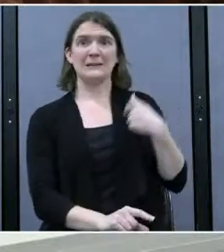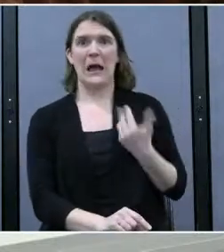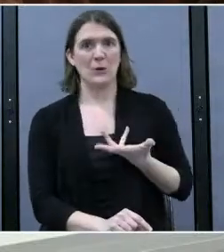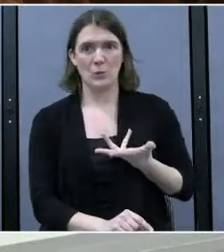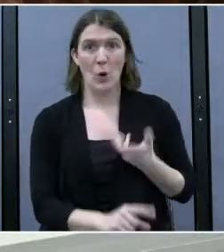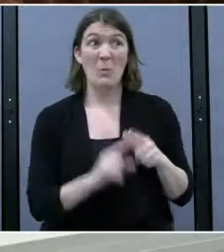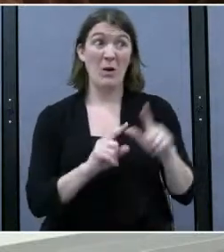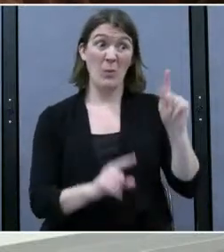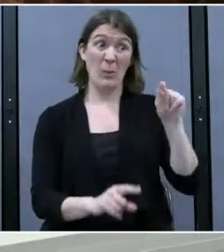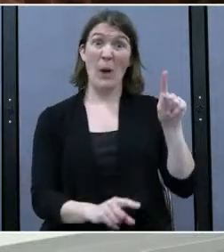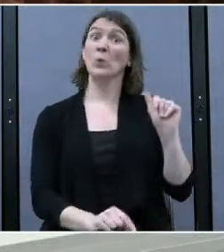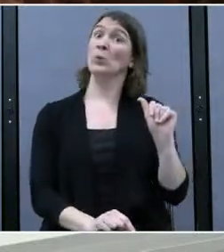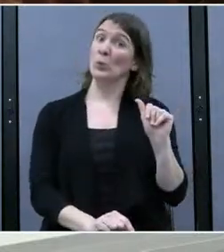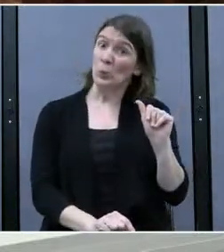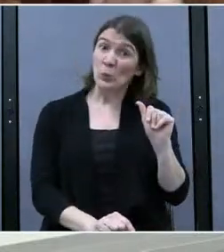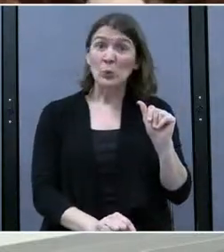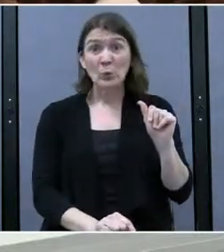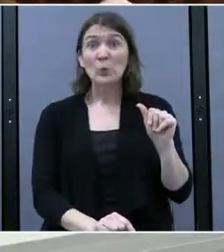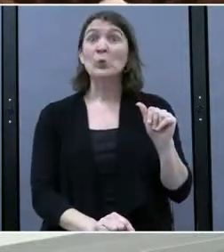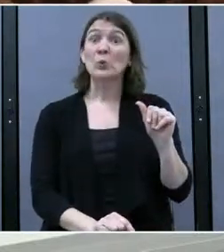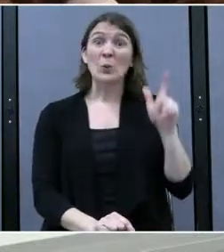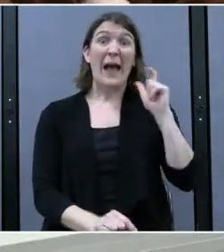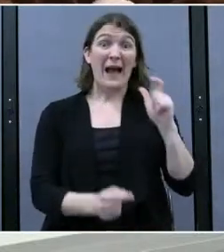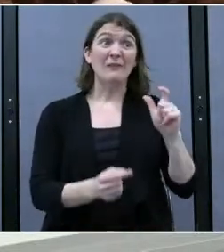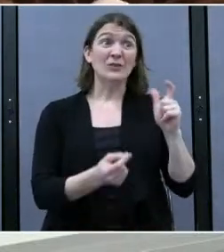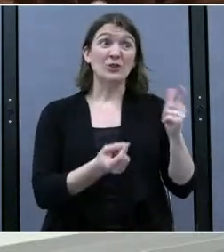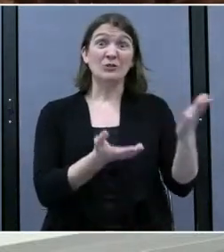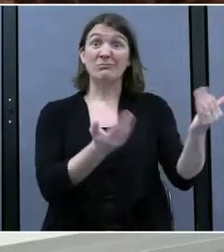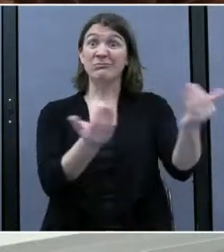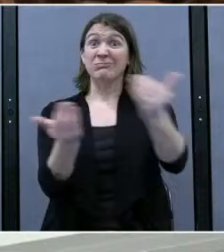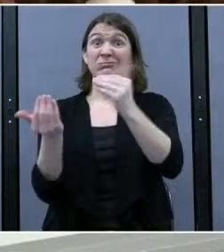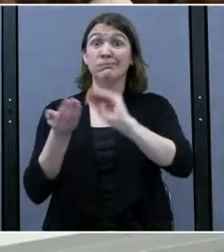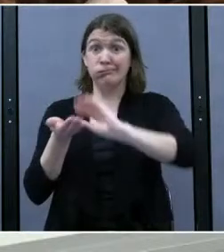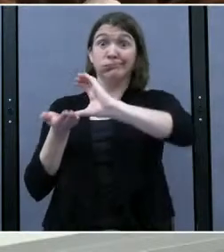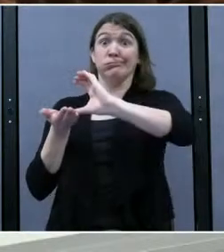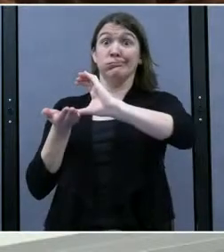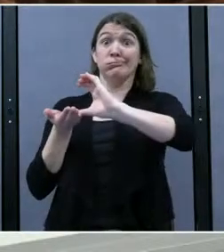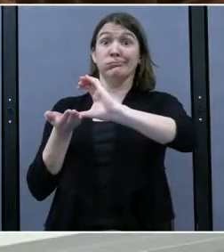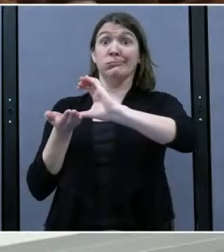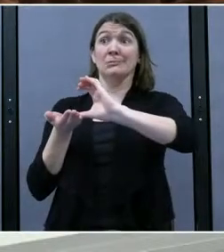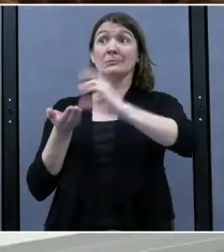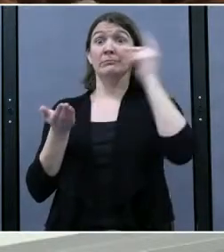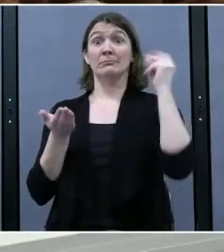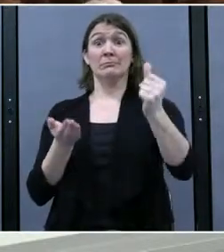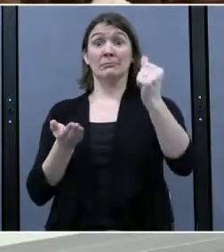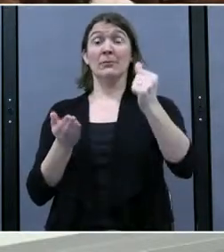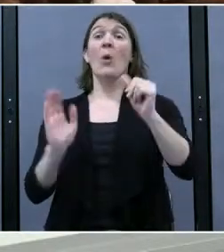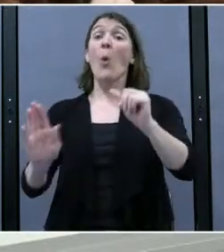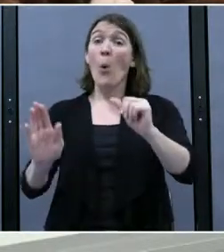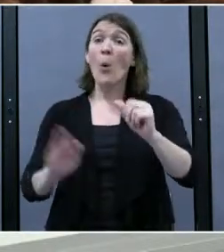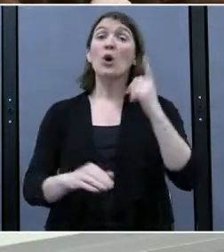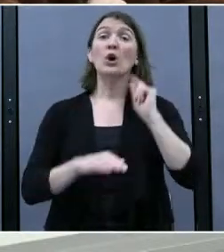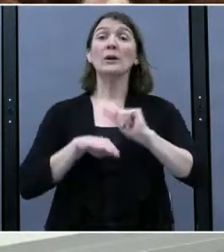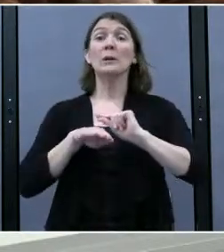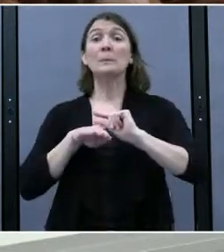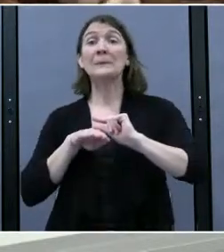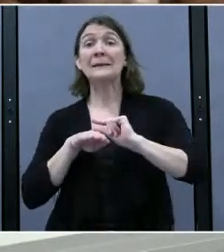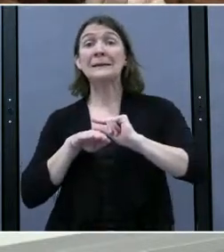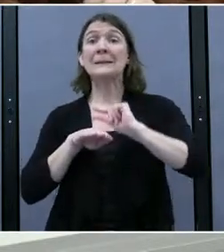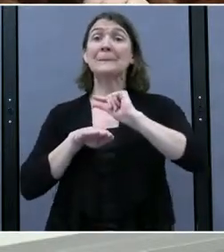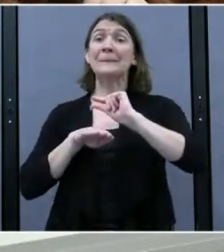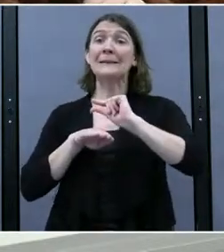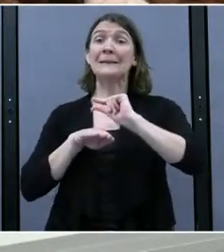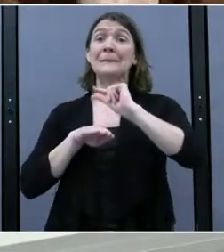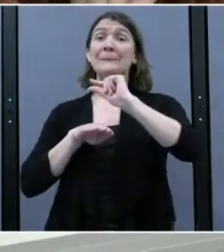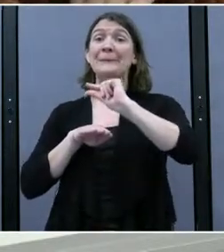substantial amount of money that we would have to raise to restore it all in one go. An alternative would be to raise part of that